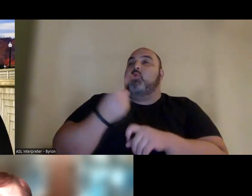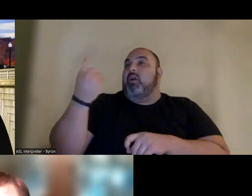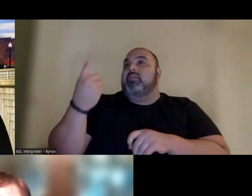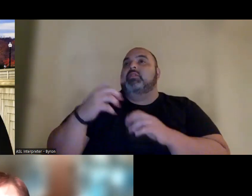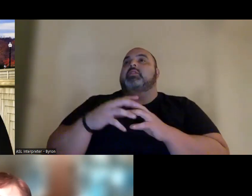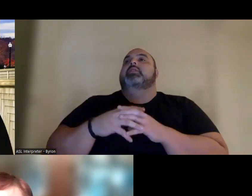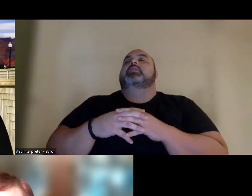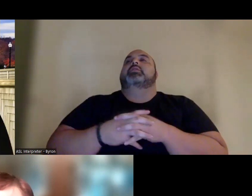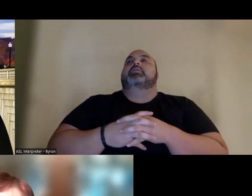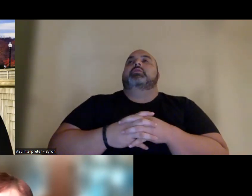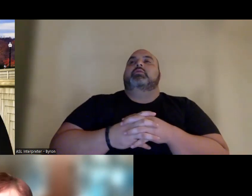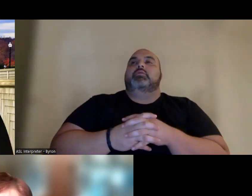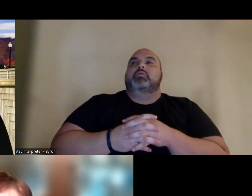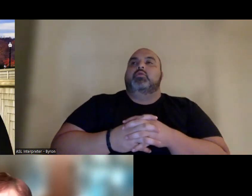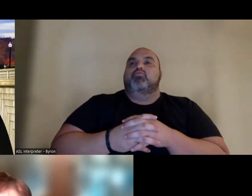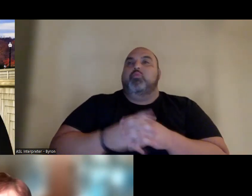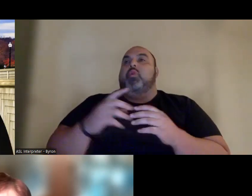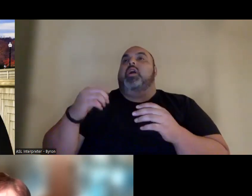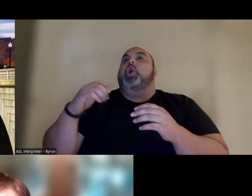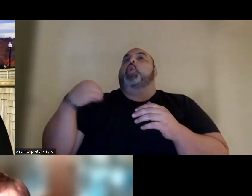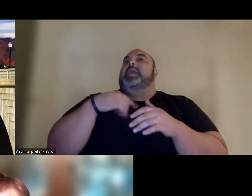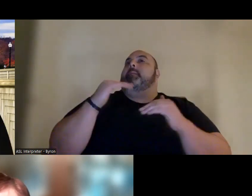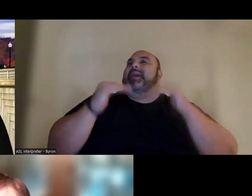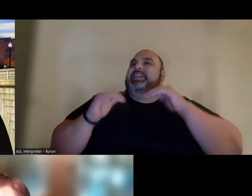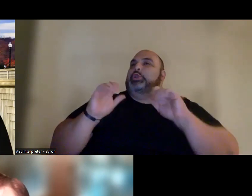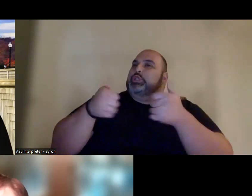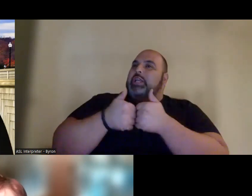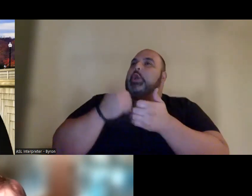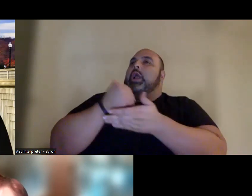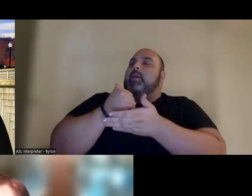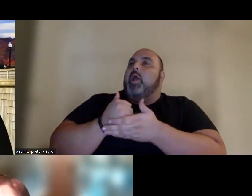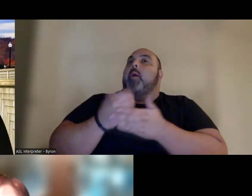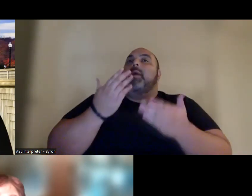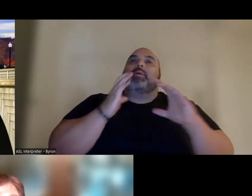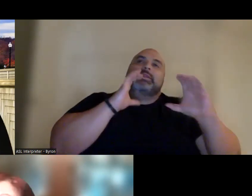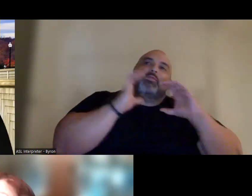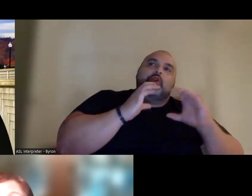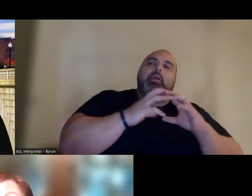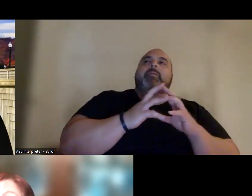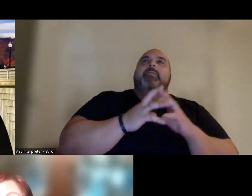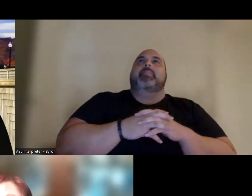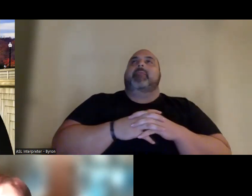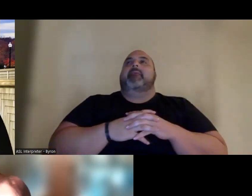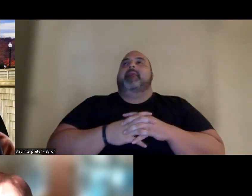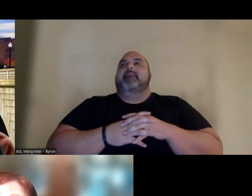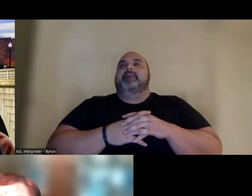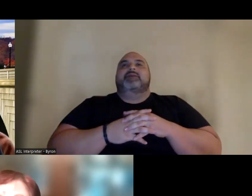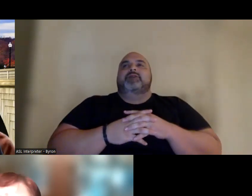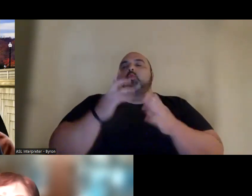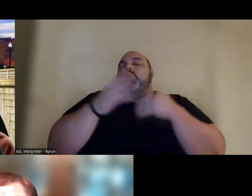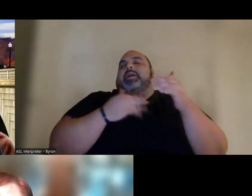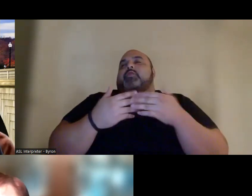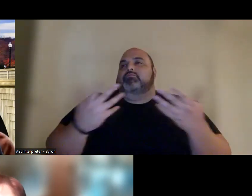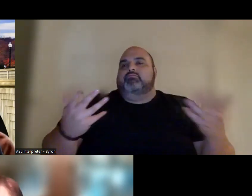where we can kind of balance out those challenges or help out, maybe it's communication, maybe whatever it might be.